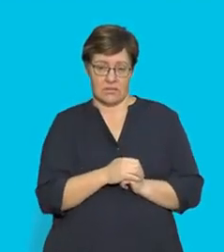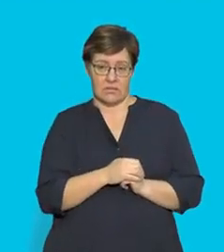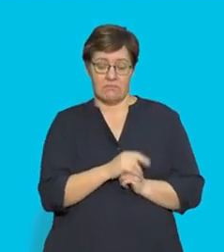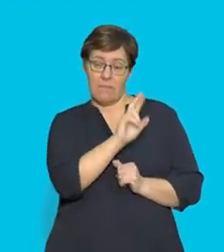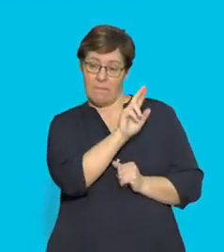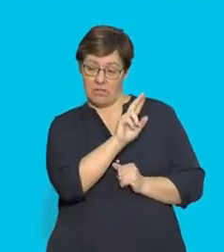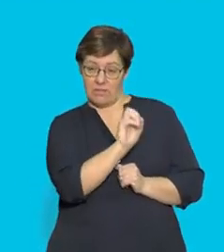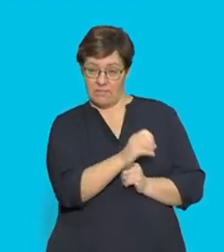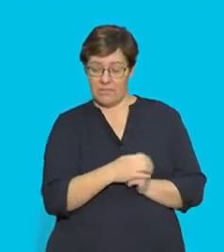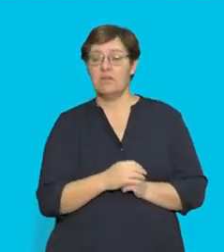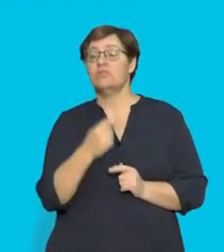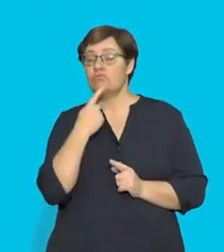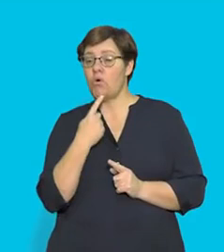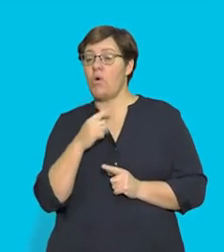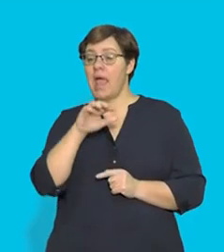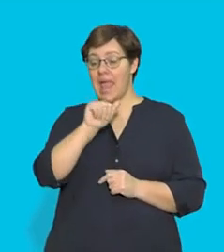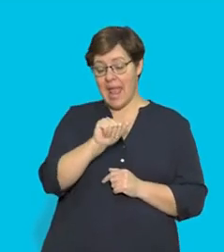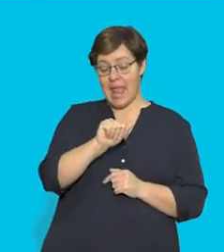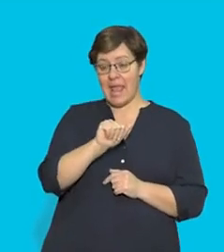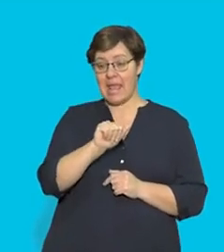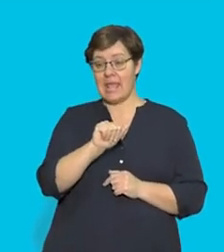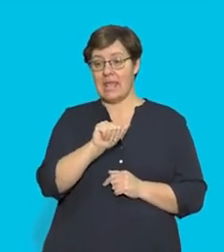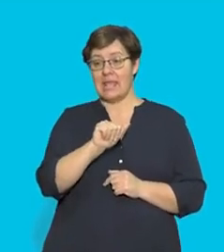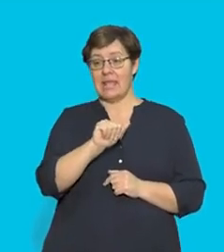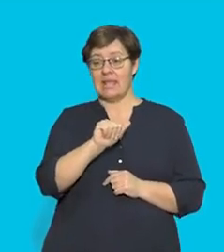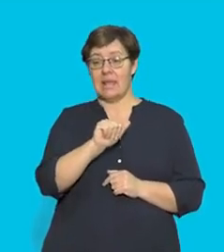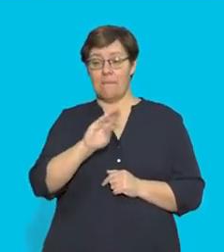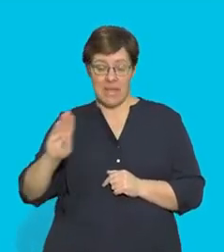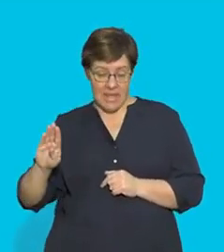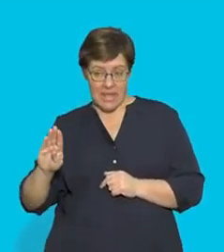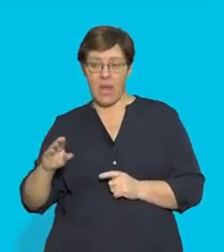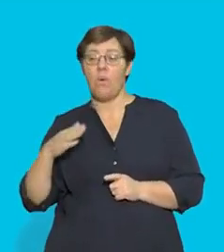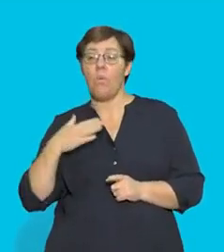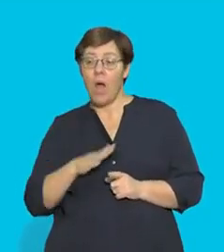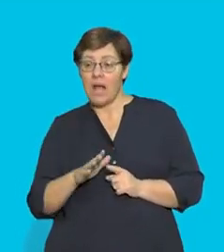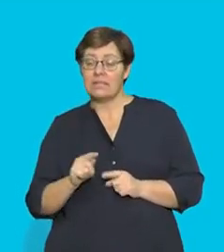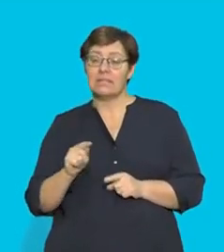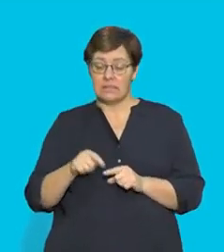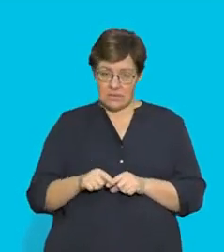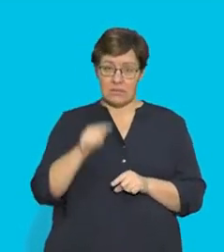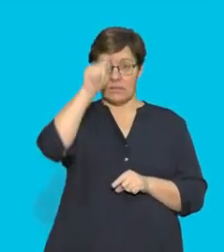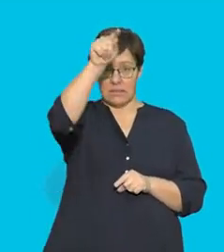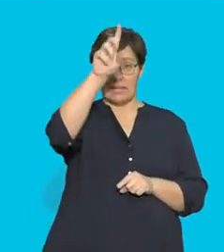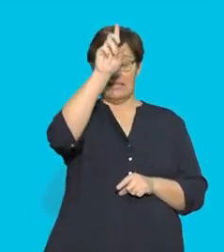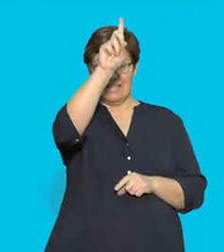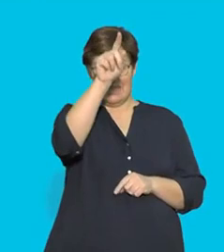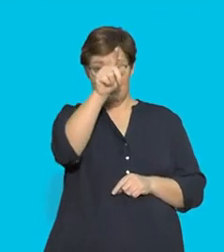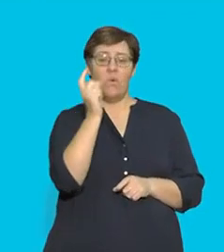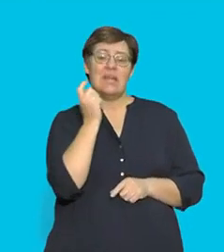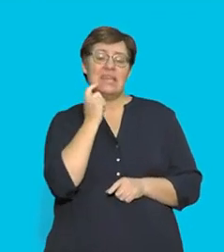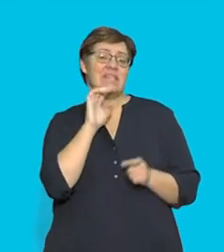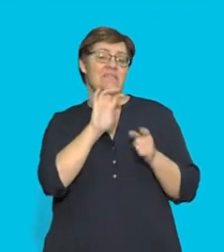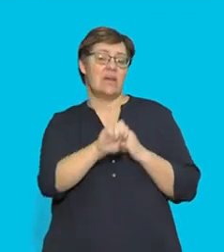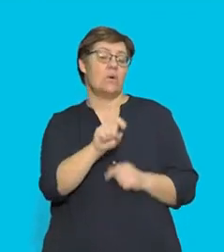AB, okay? So because we want to find AB, we need to have that angle across from AB. And that's easy enough to